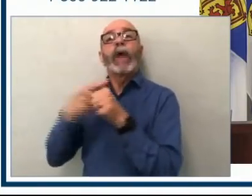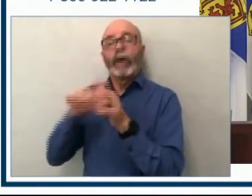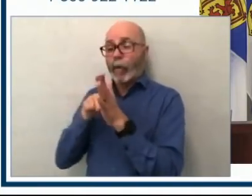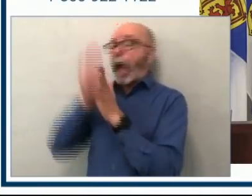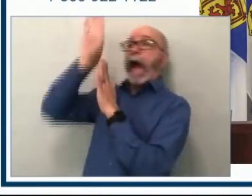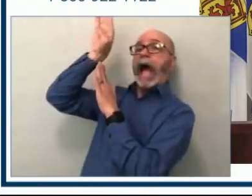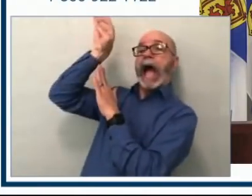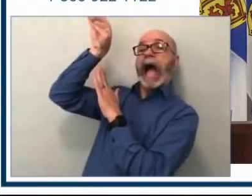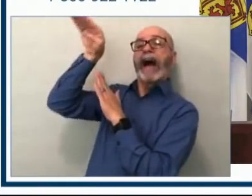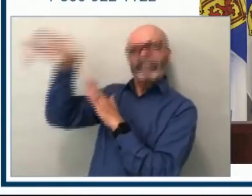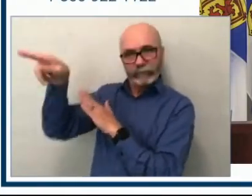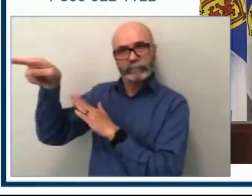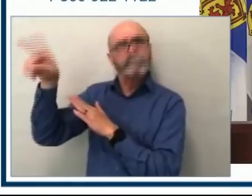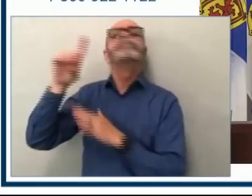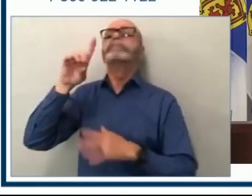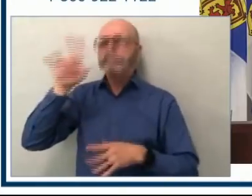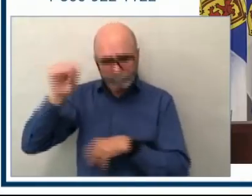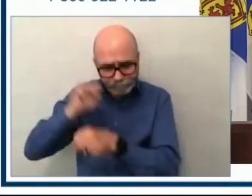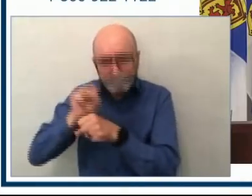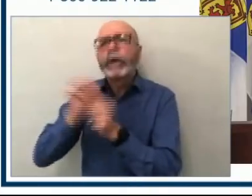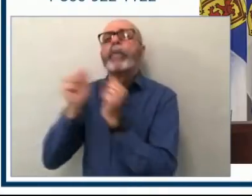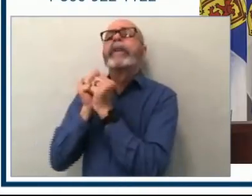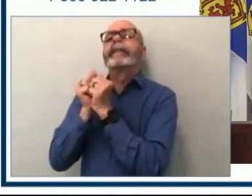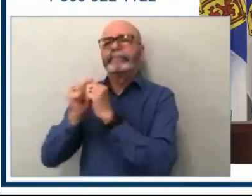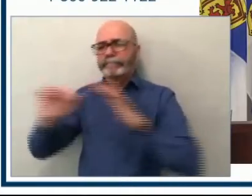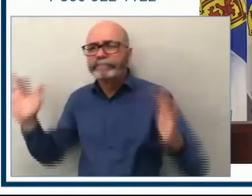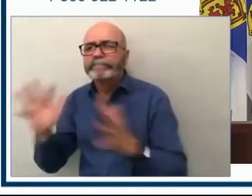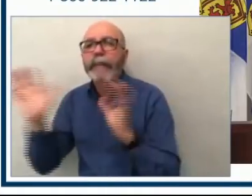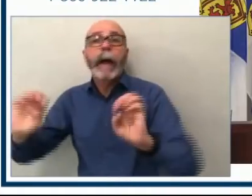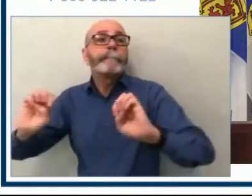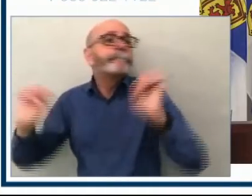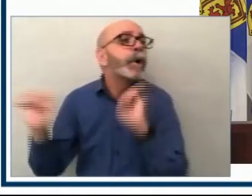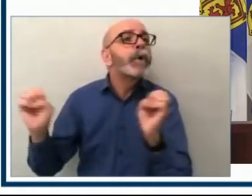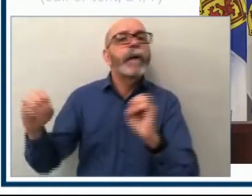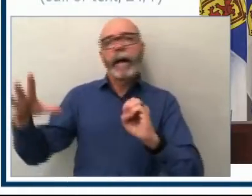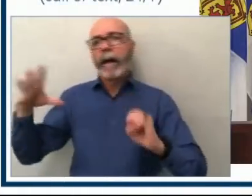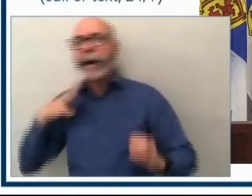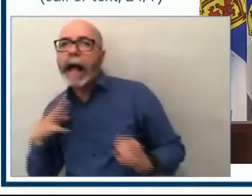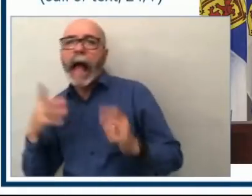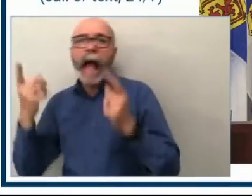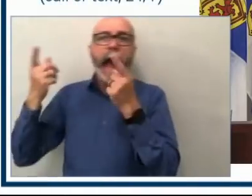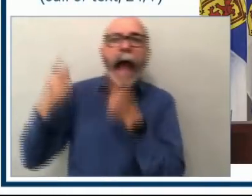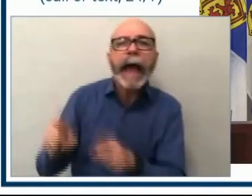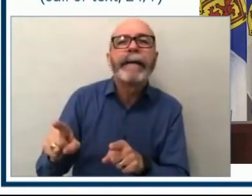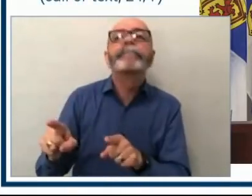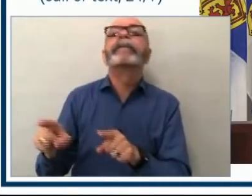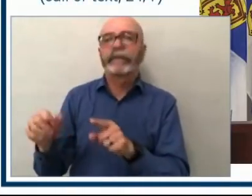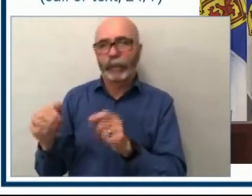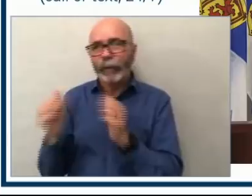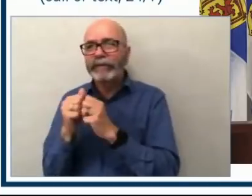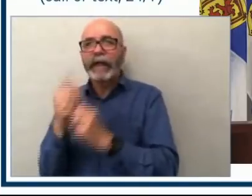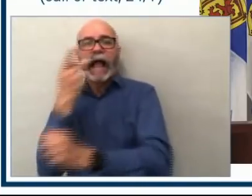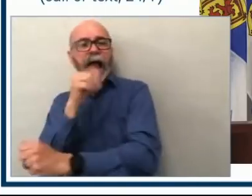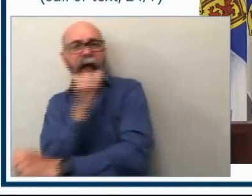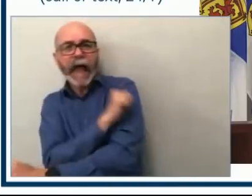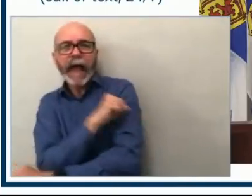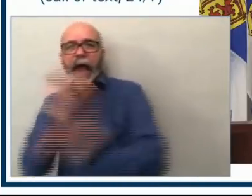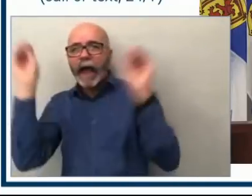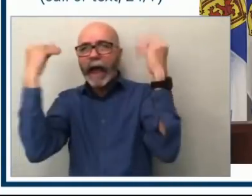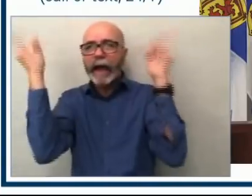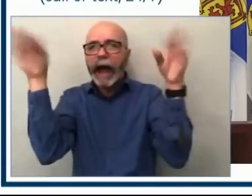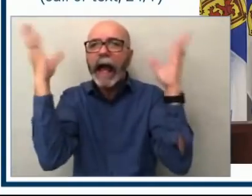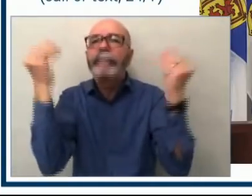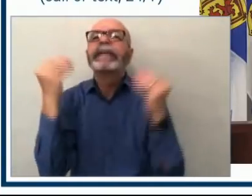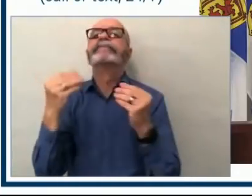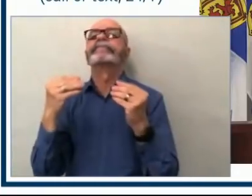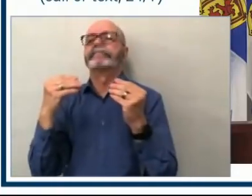first responders, and we've certainly made, along with paramedics, we've made any of the emergency first responders who are part of the volunteer fire